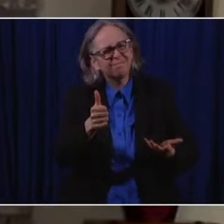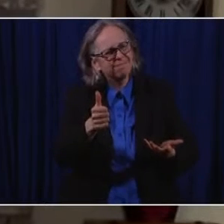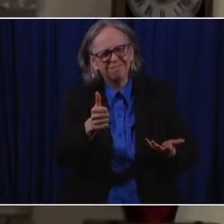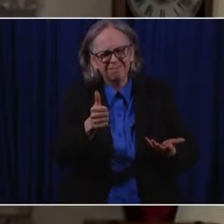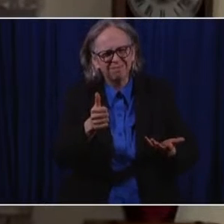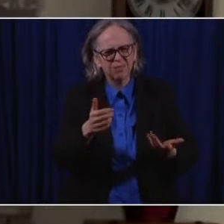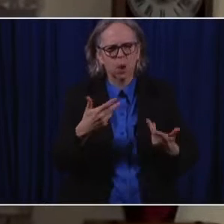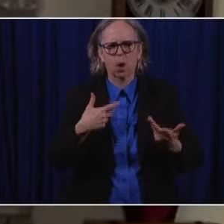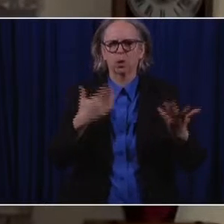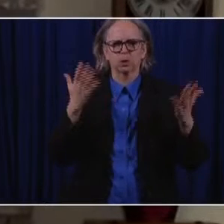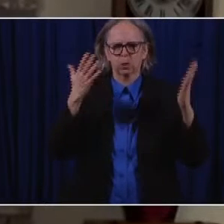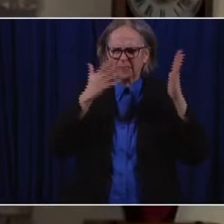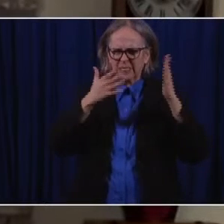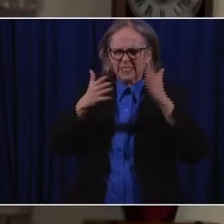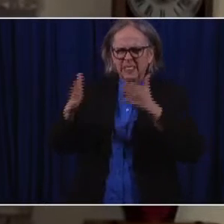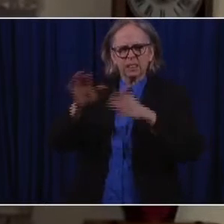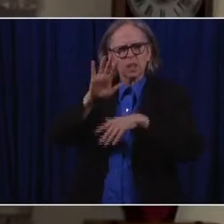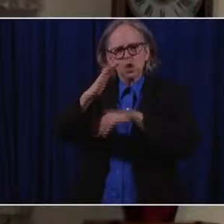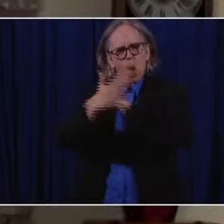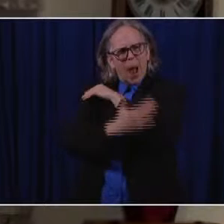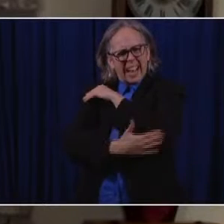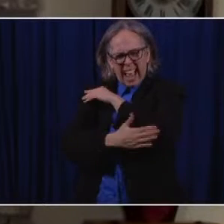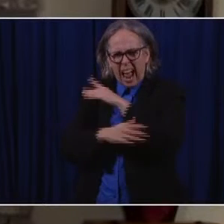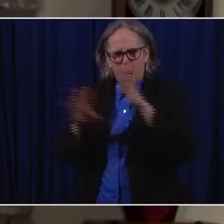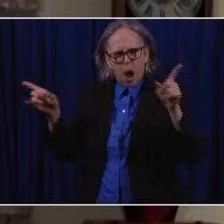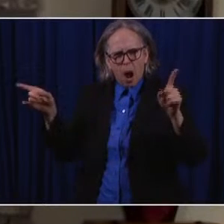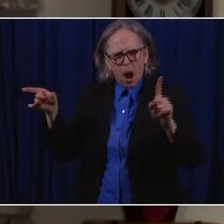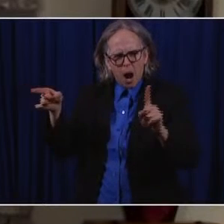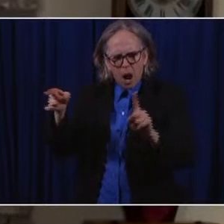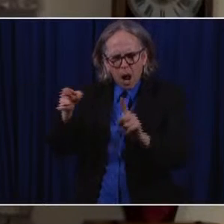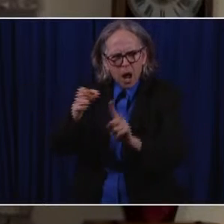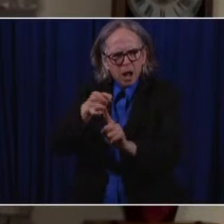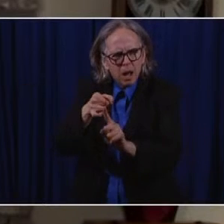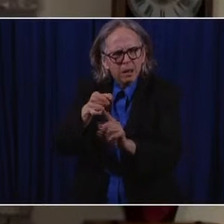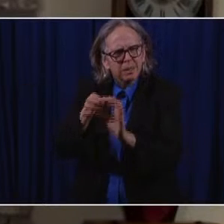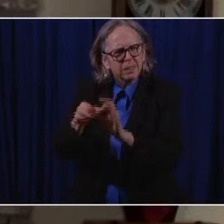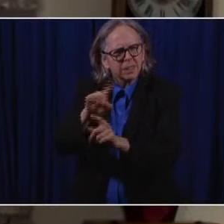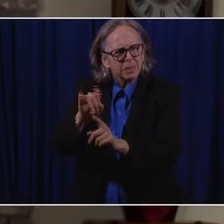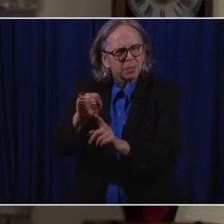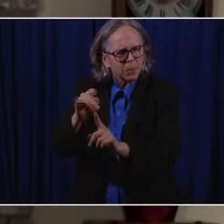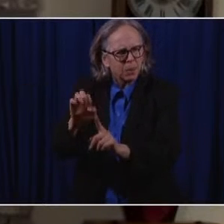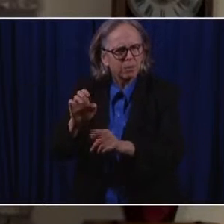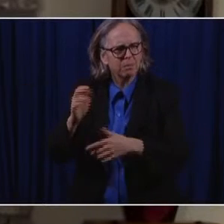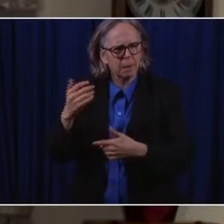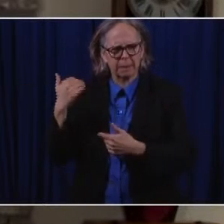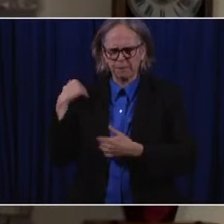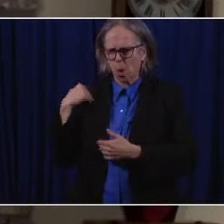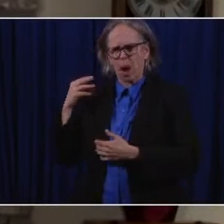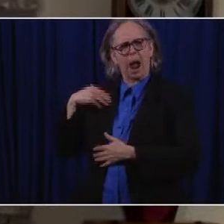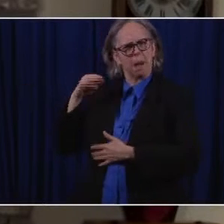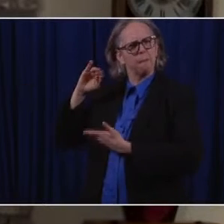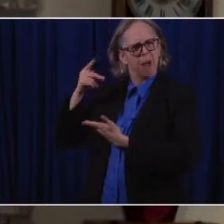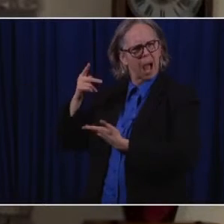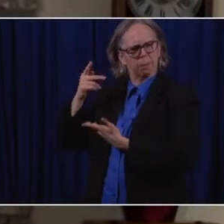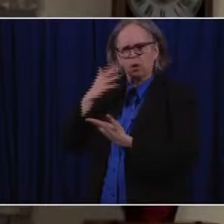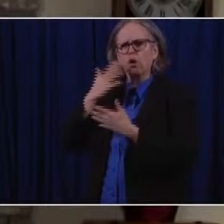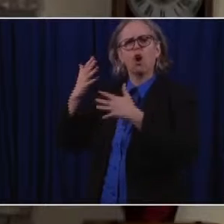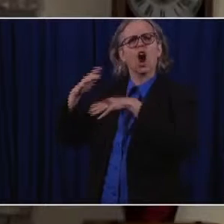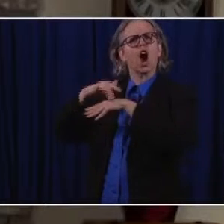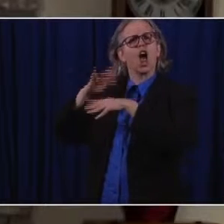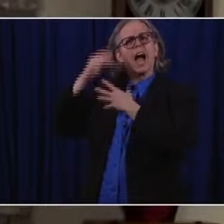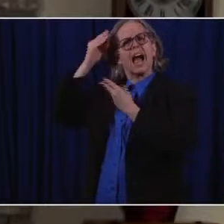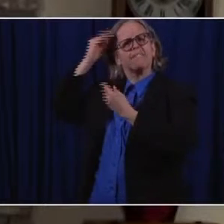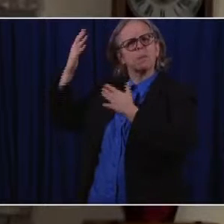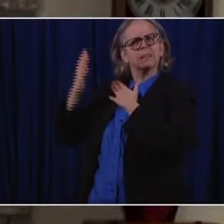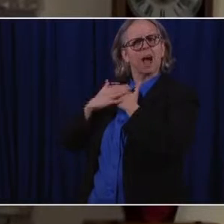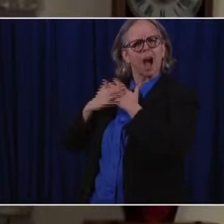system was very good. And I think it gave us early warnings. And it really told a story as we moved through